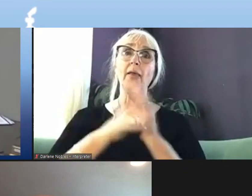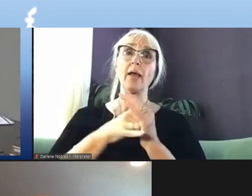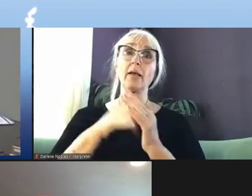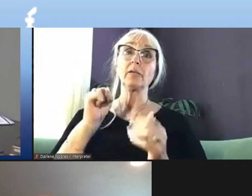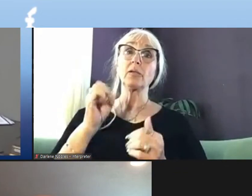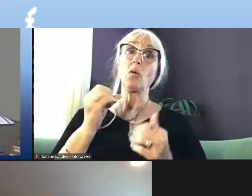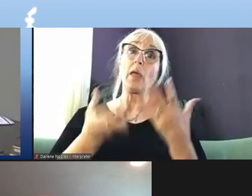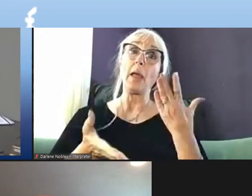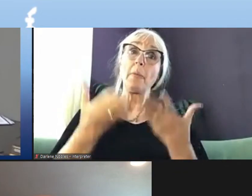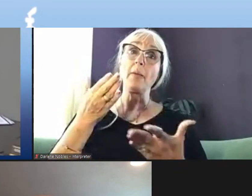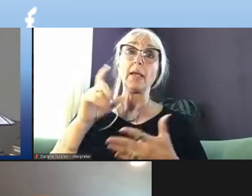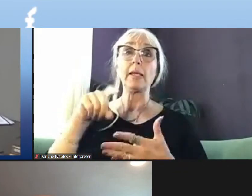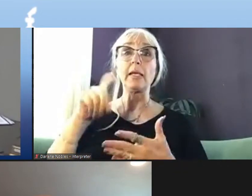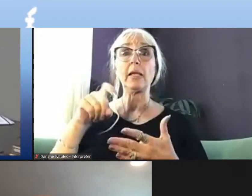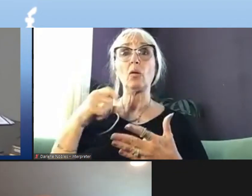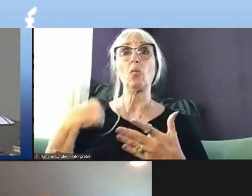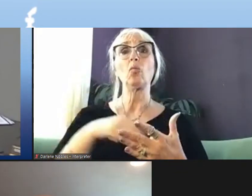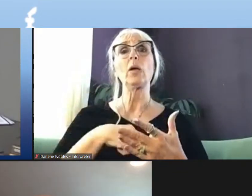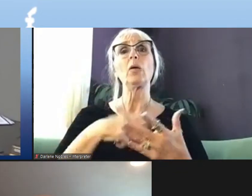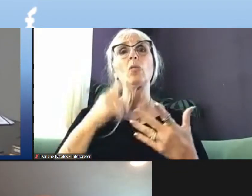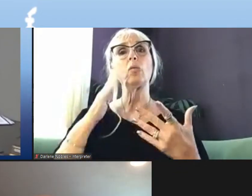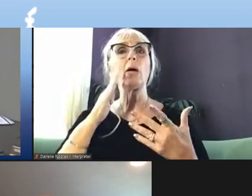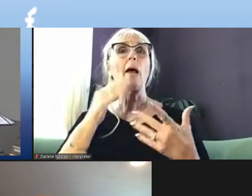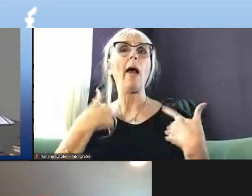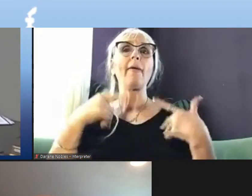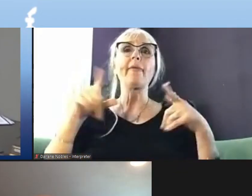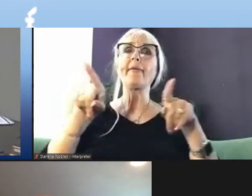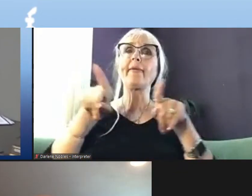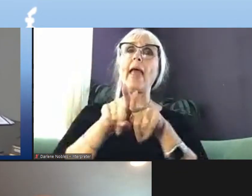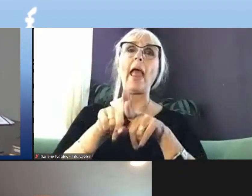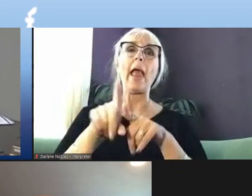to, we'll end up having to have the same meeting